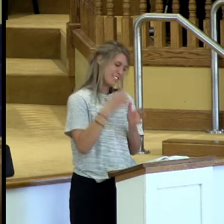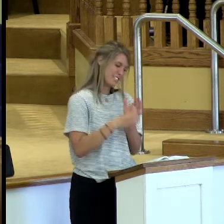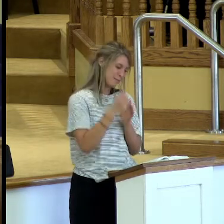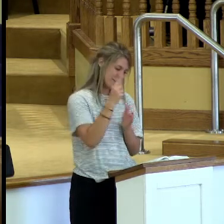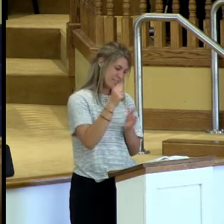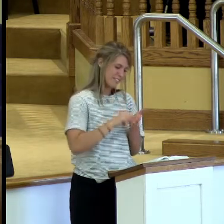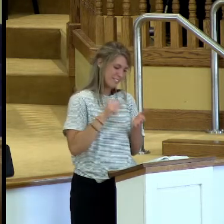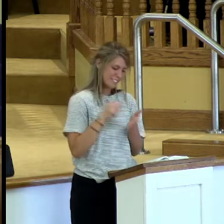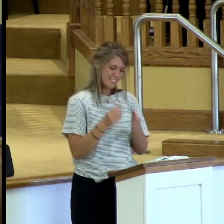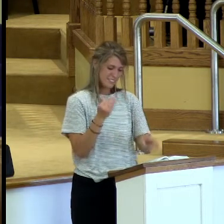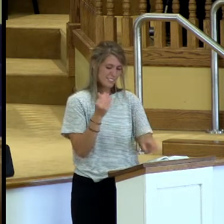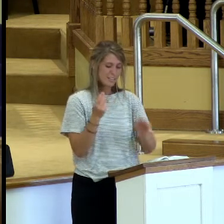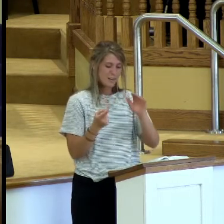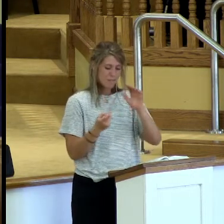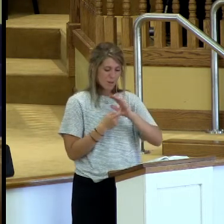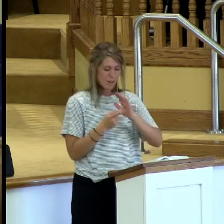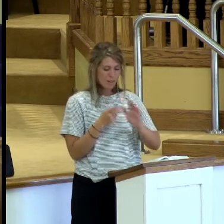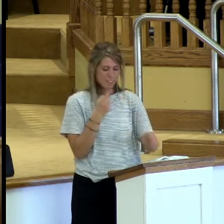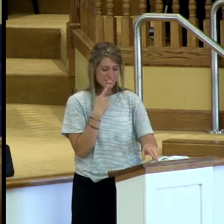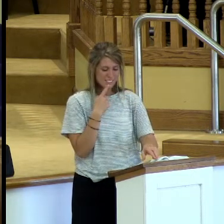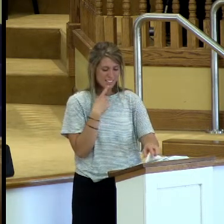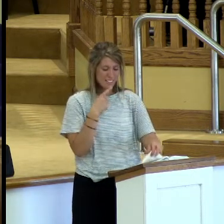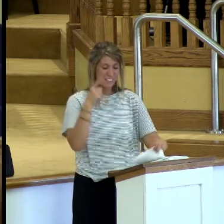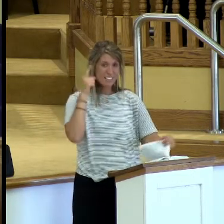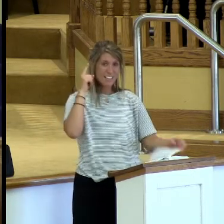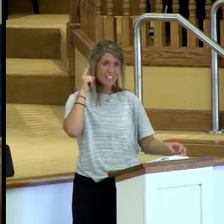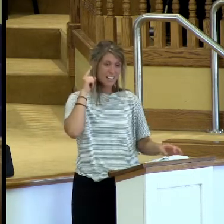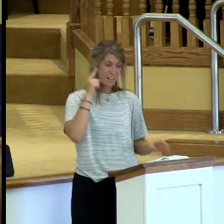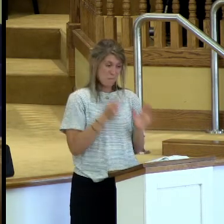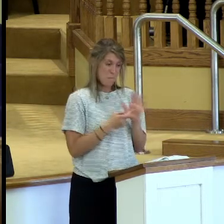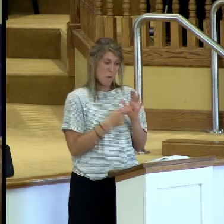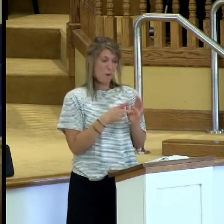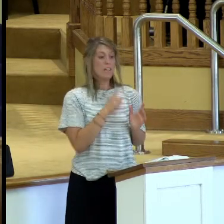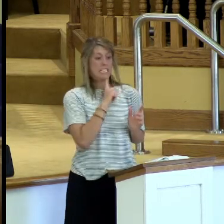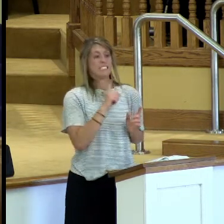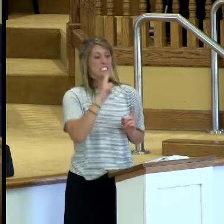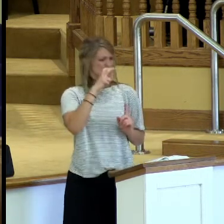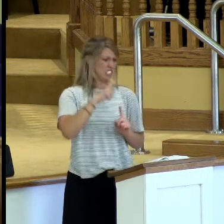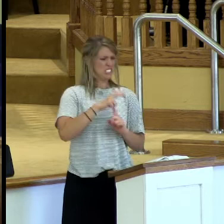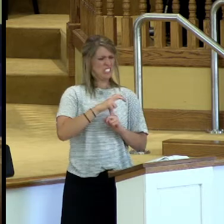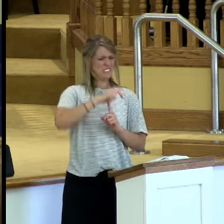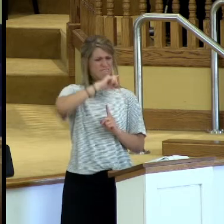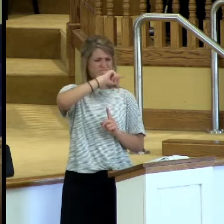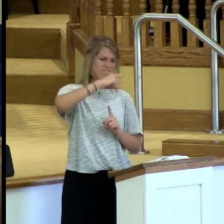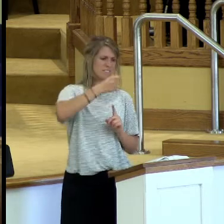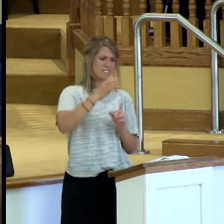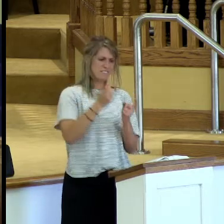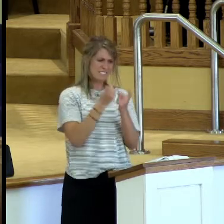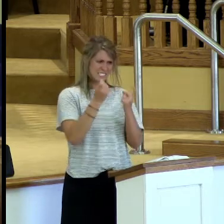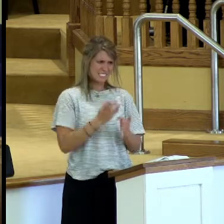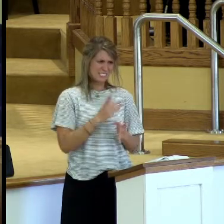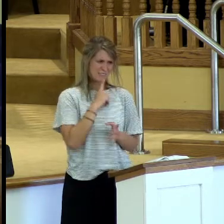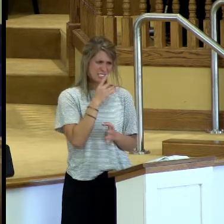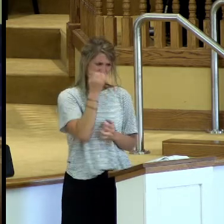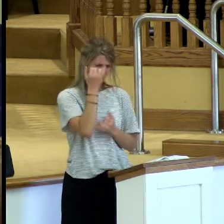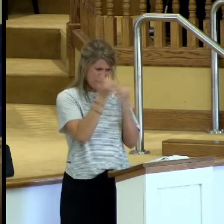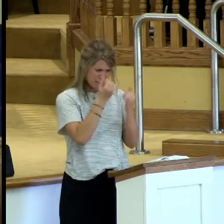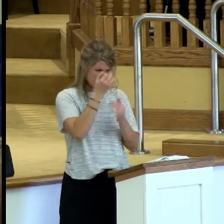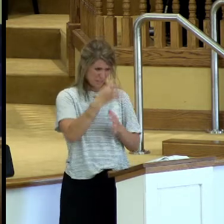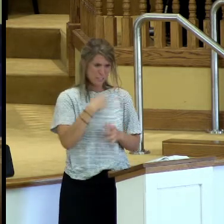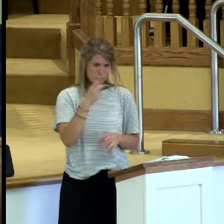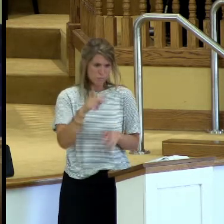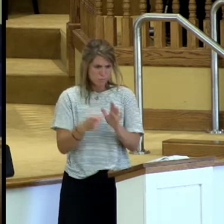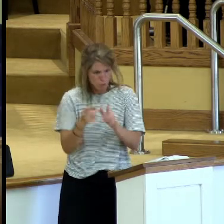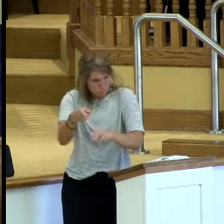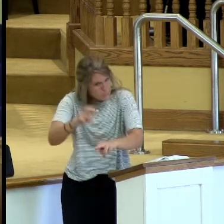15. Paul says he's the chief of the sinners. Could you imagine if his pastor would have told him to sit